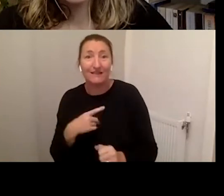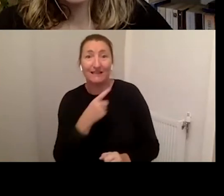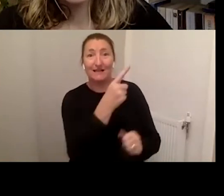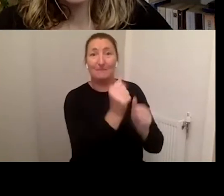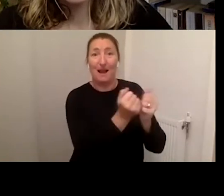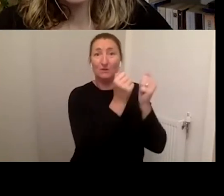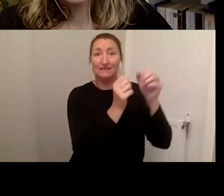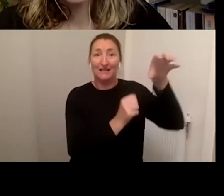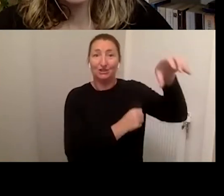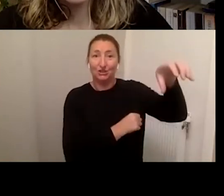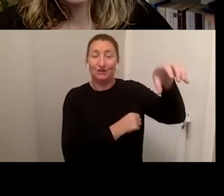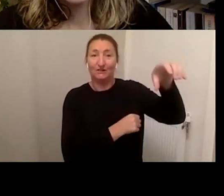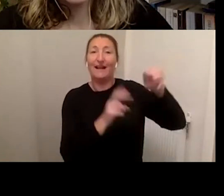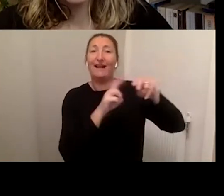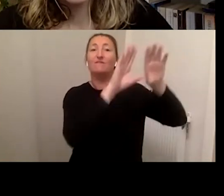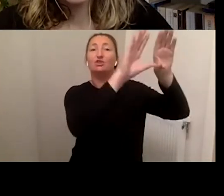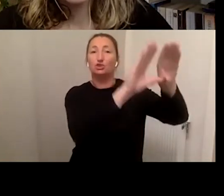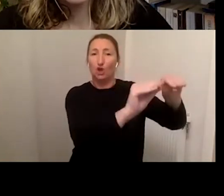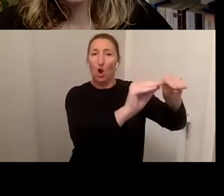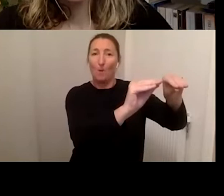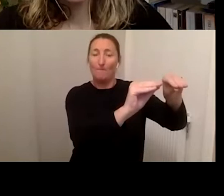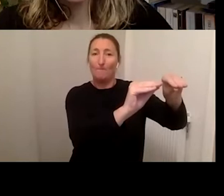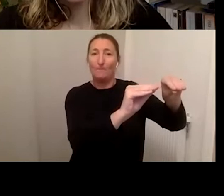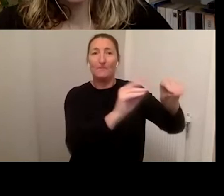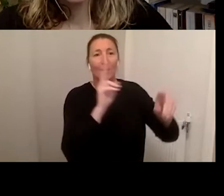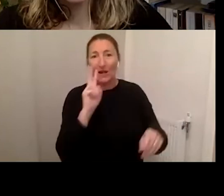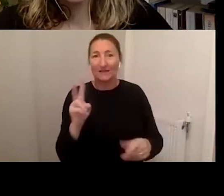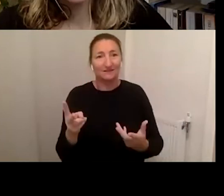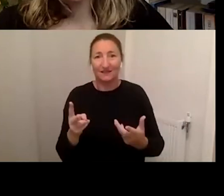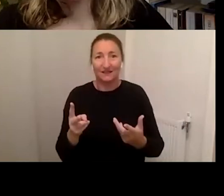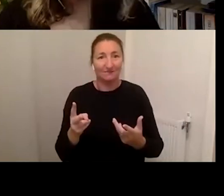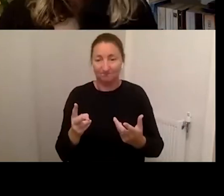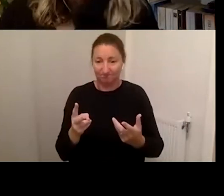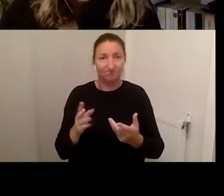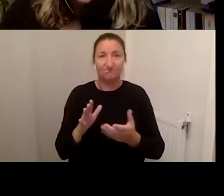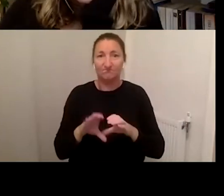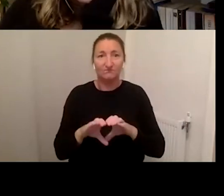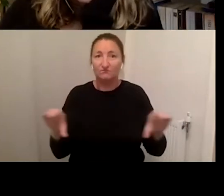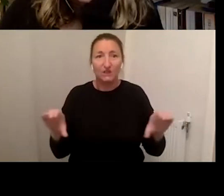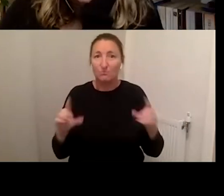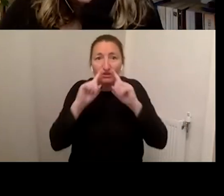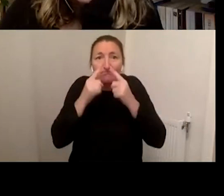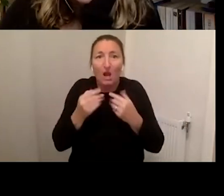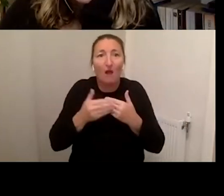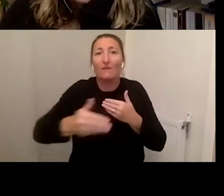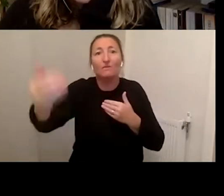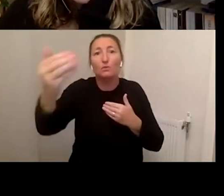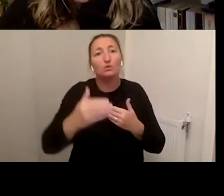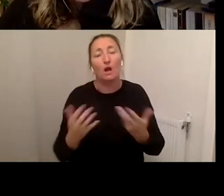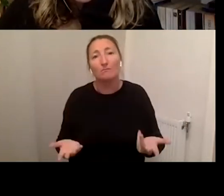power stations, the defense documents are absolutely clear. We will not be able to afford to build submarines. And that is